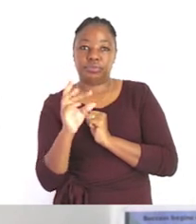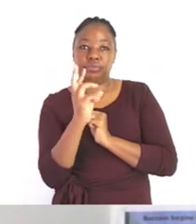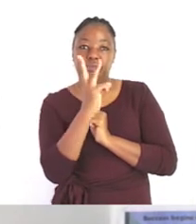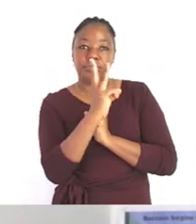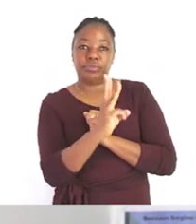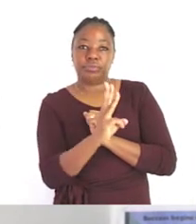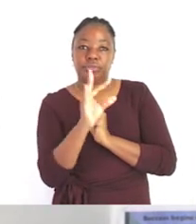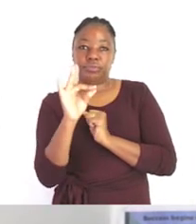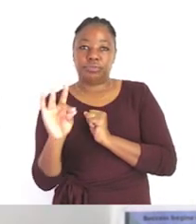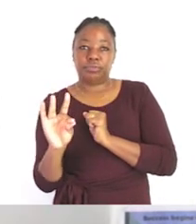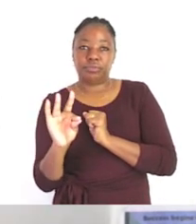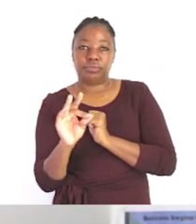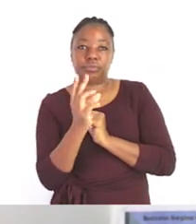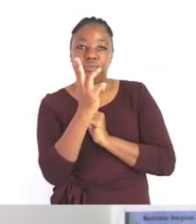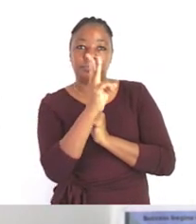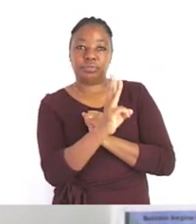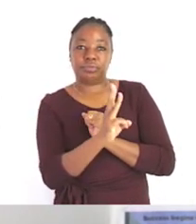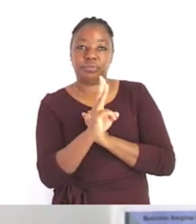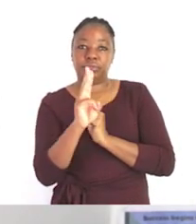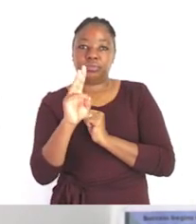38, 37,